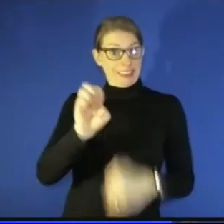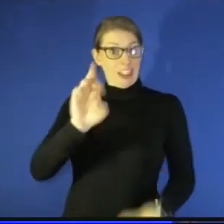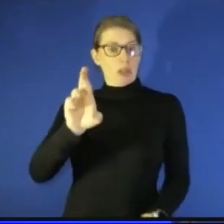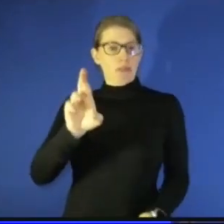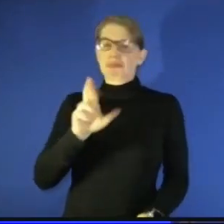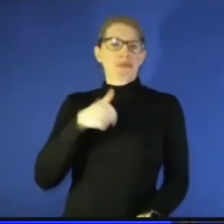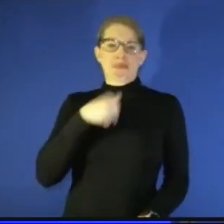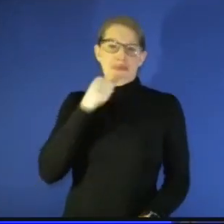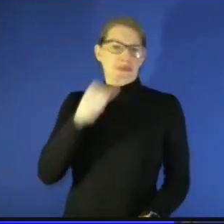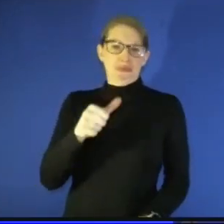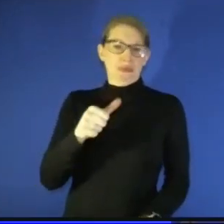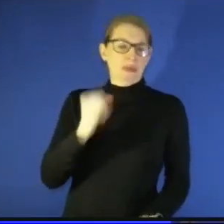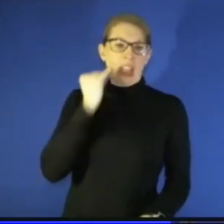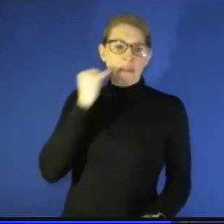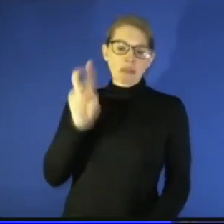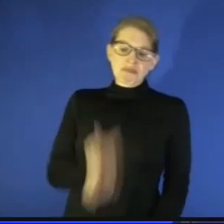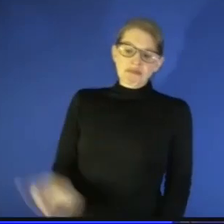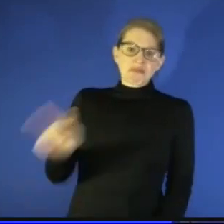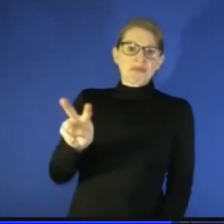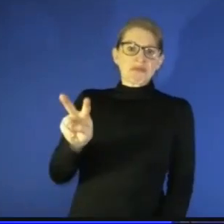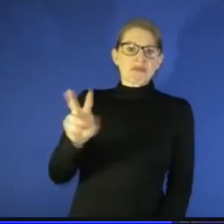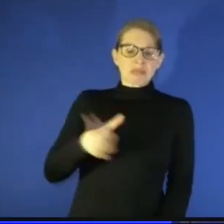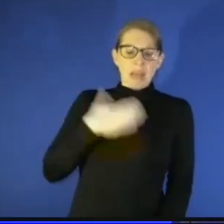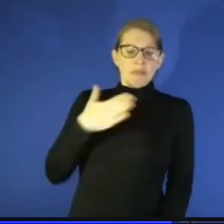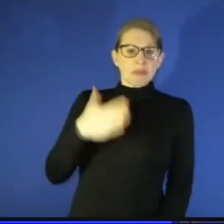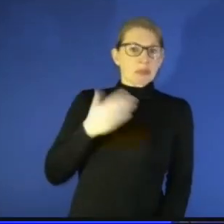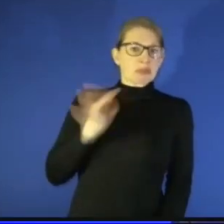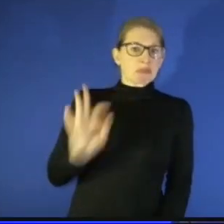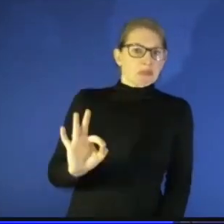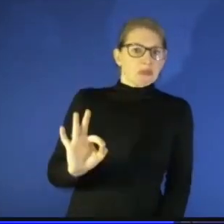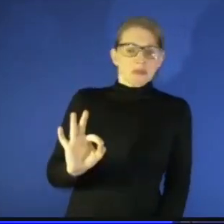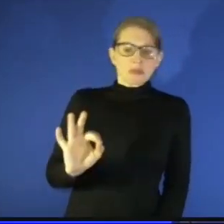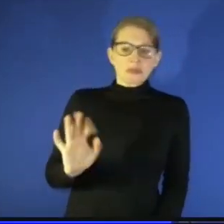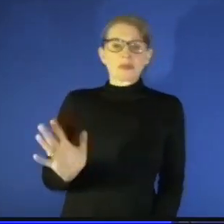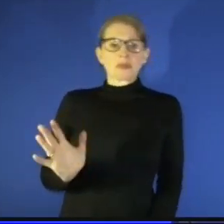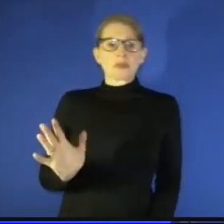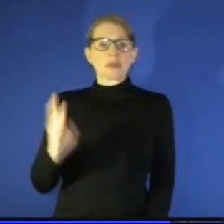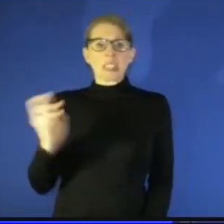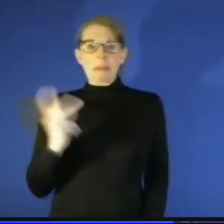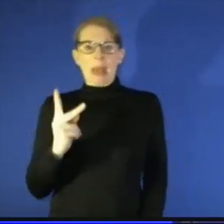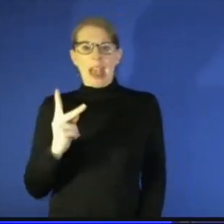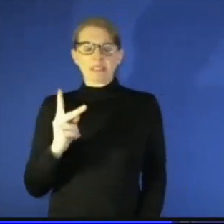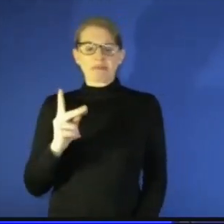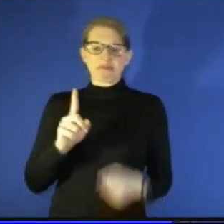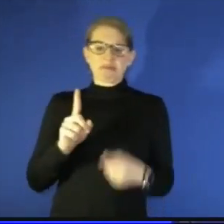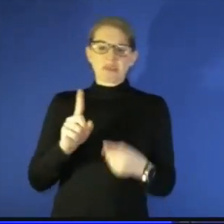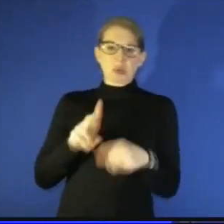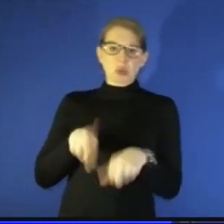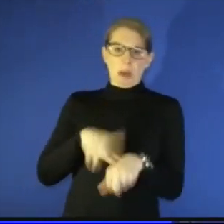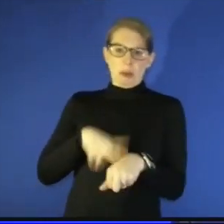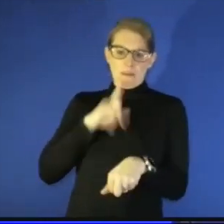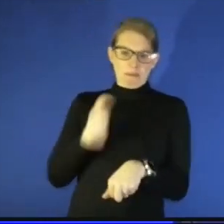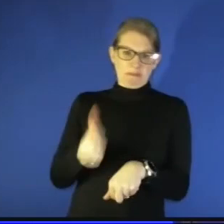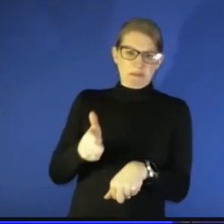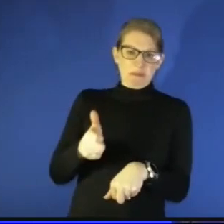child looks like that they're perfectly happy and back to themselves, I think we can consider that to